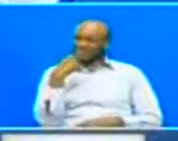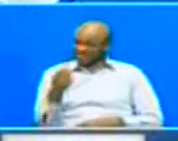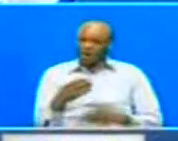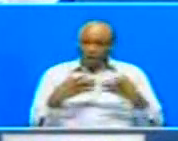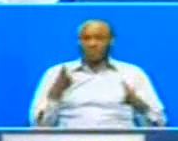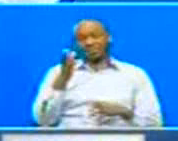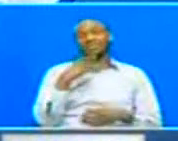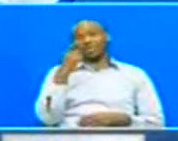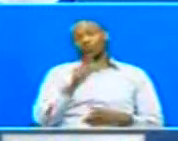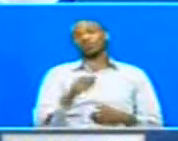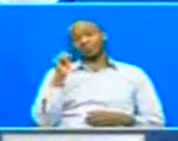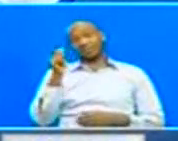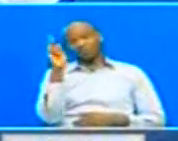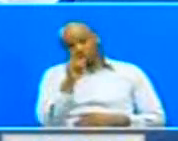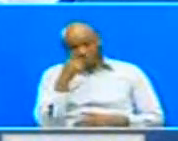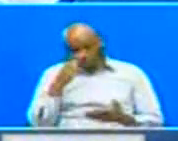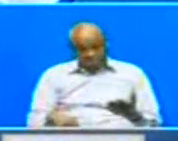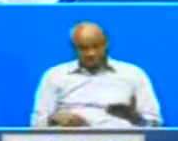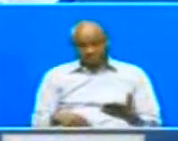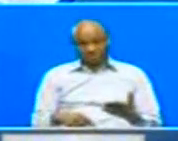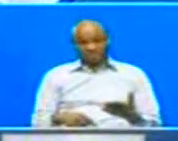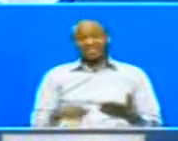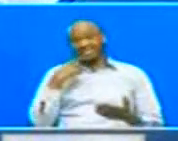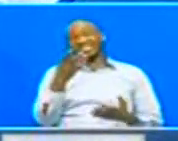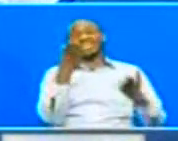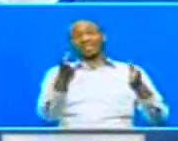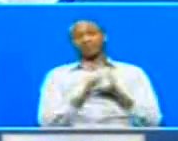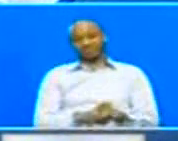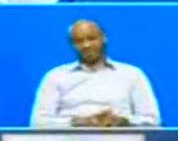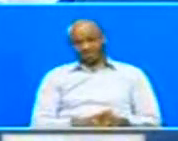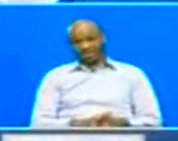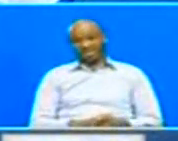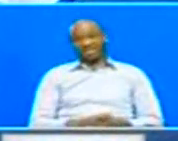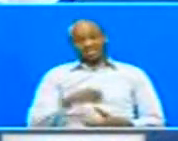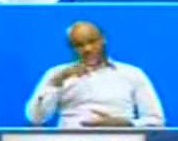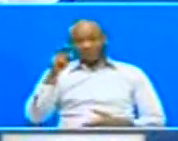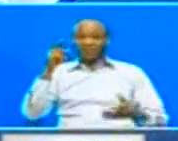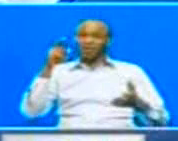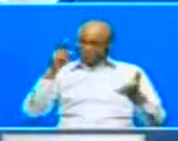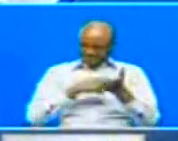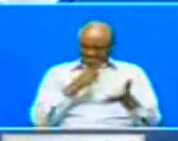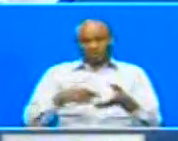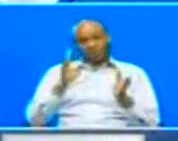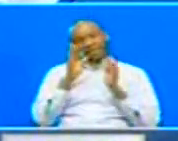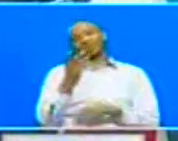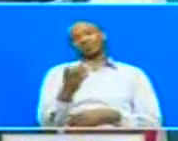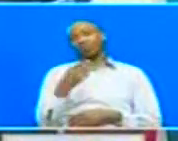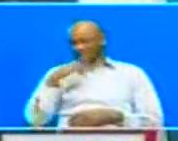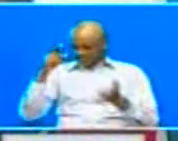in front of President Uhuru Kenyatta, in front of IG Kimaiyo, in front of everybody, that we mistakenly killed those guys thinking they were